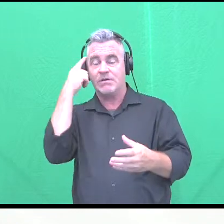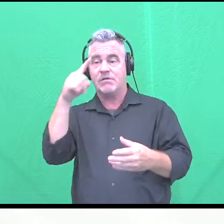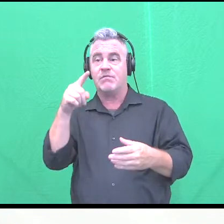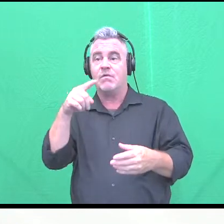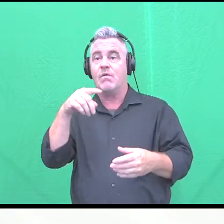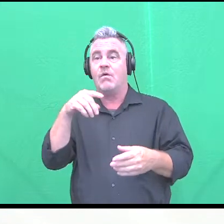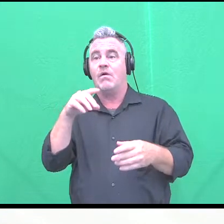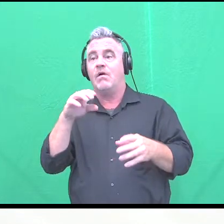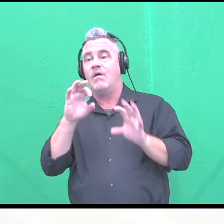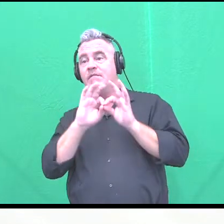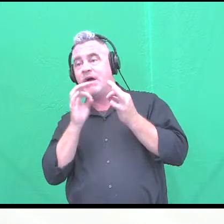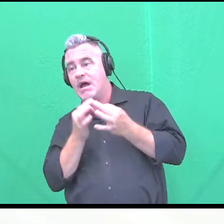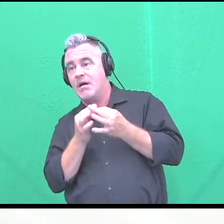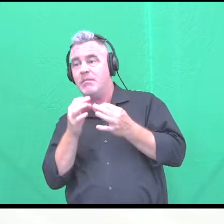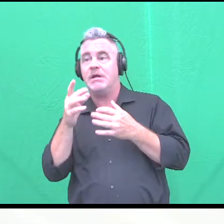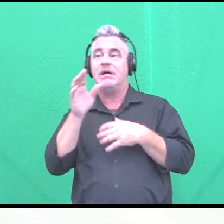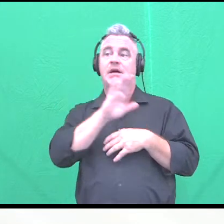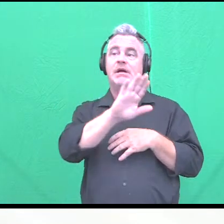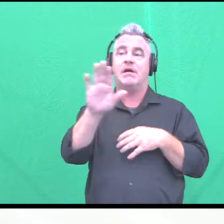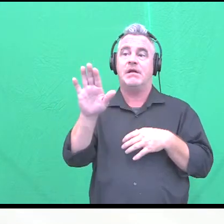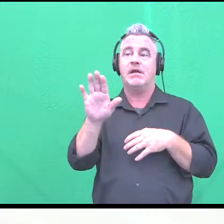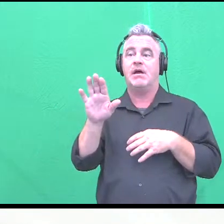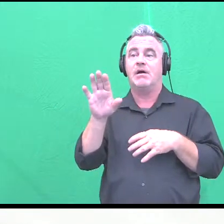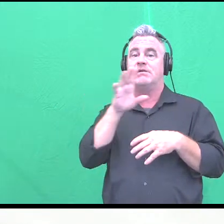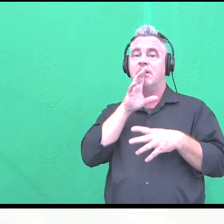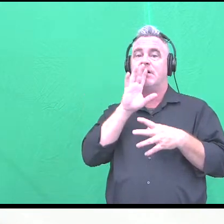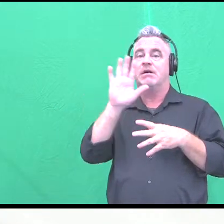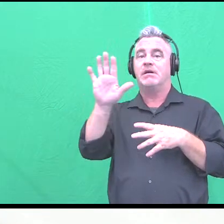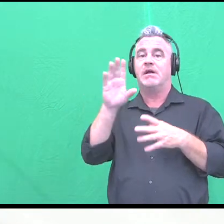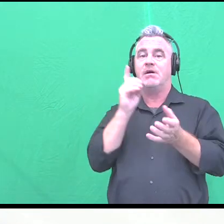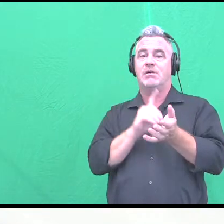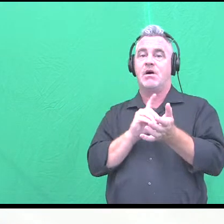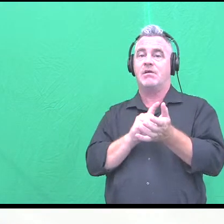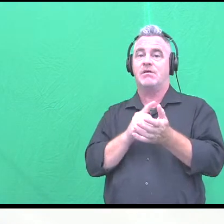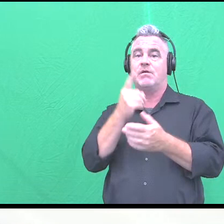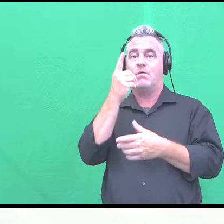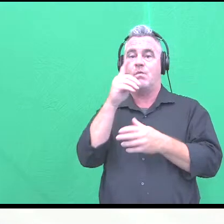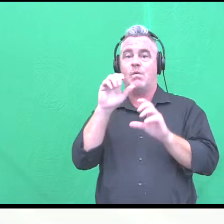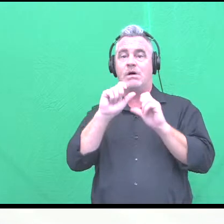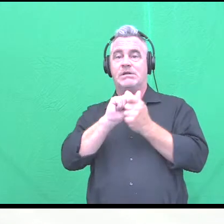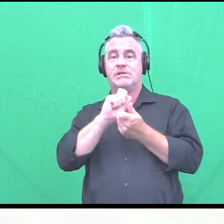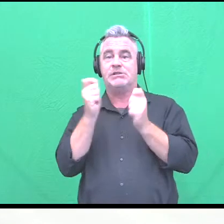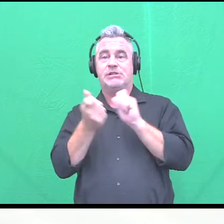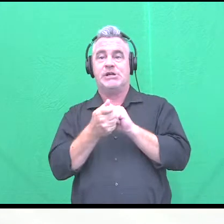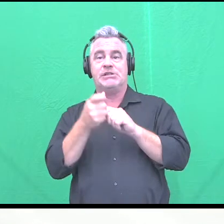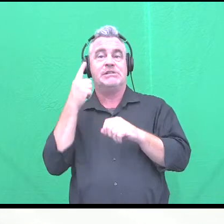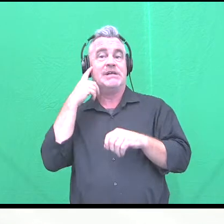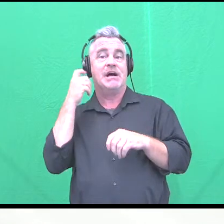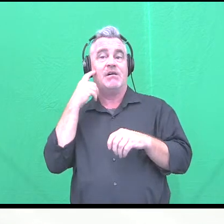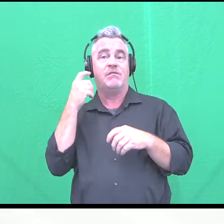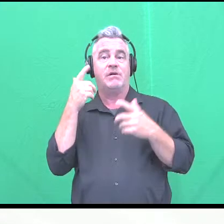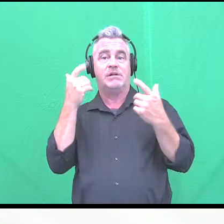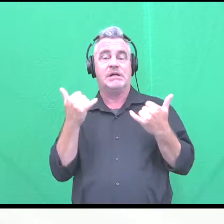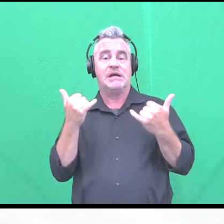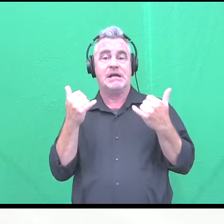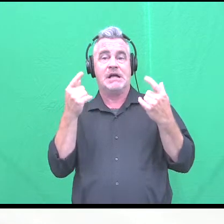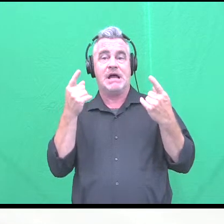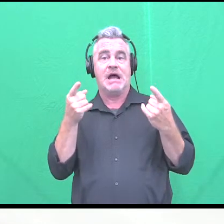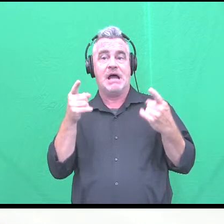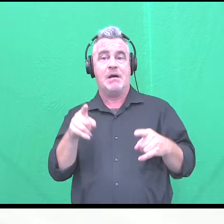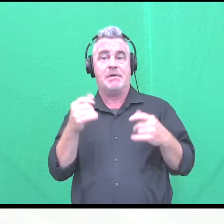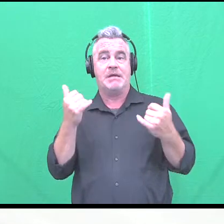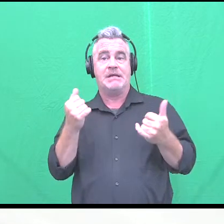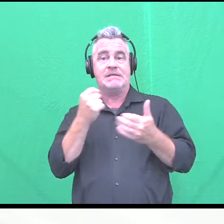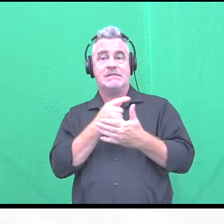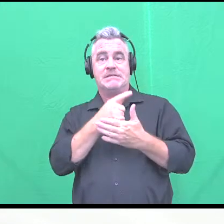procedures, talking to their healthcare provider. One of the changes in California that happened this summer is that